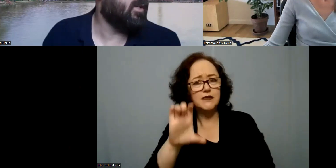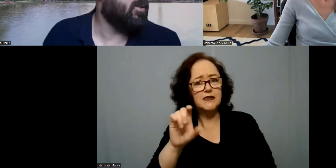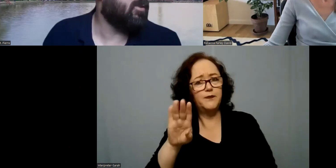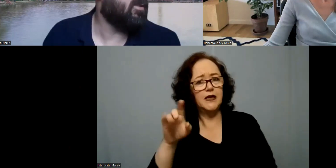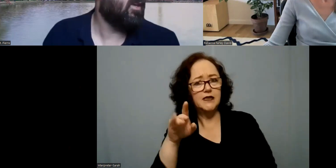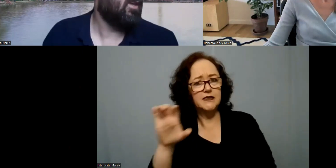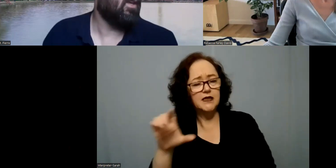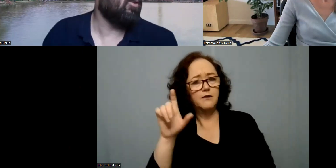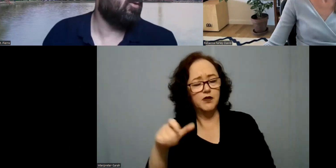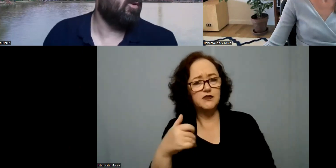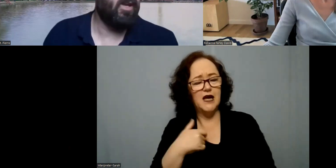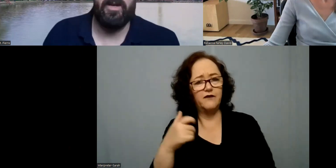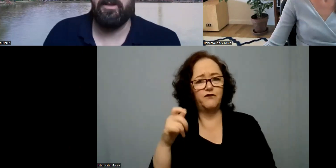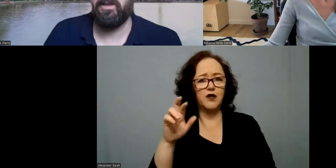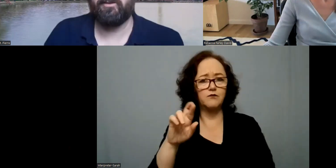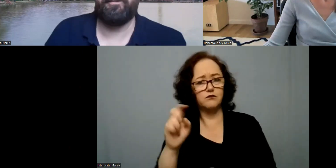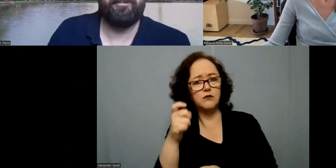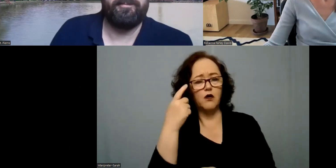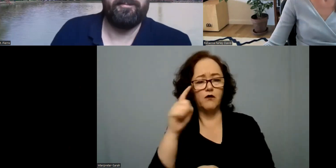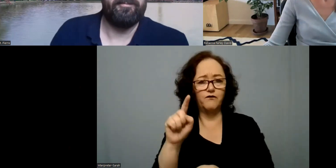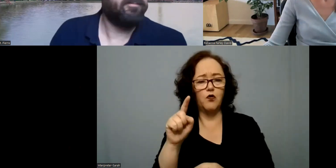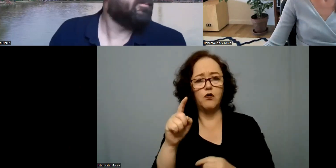psychiatric medications and/or MAT?